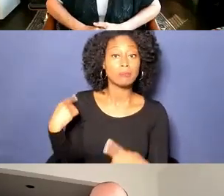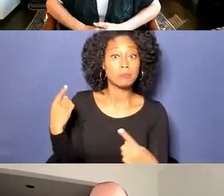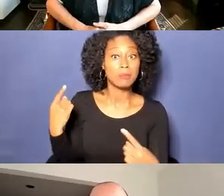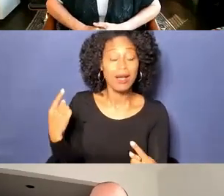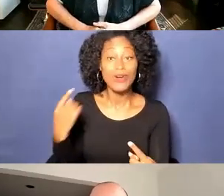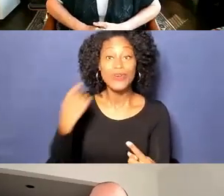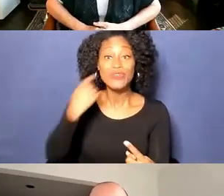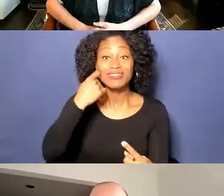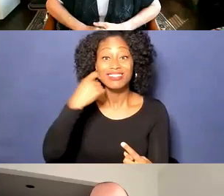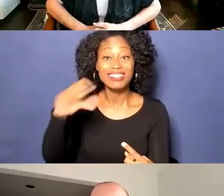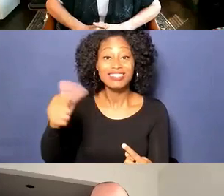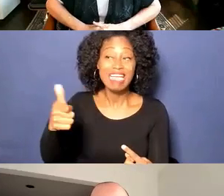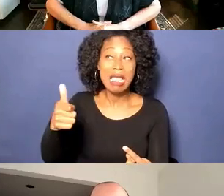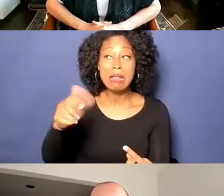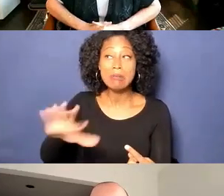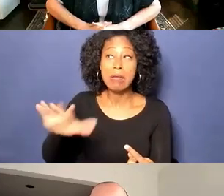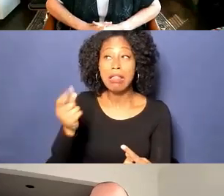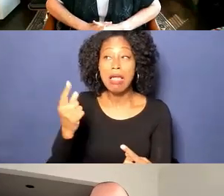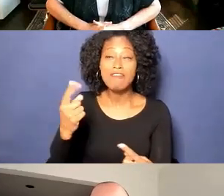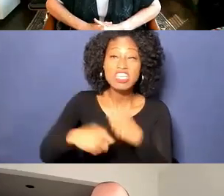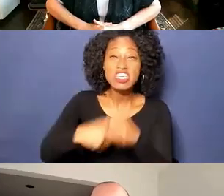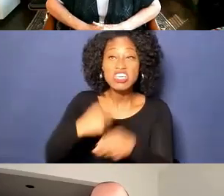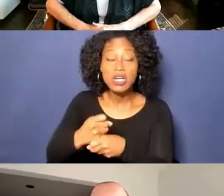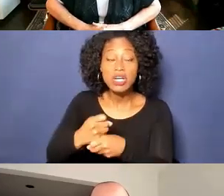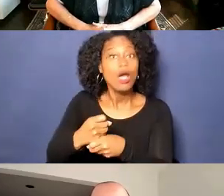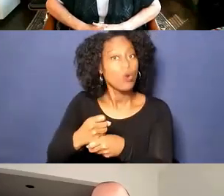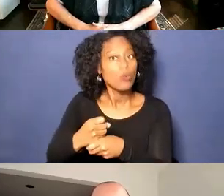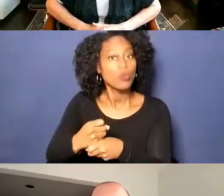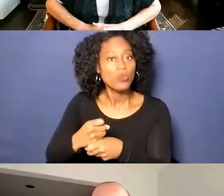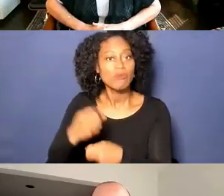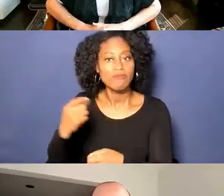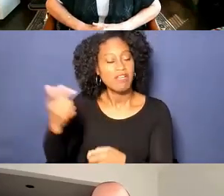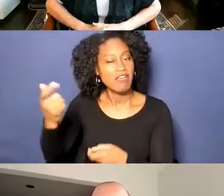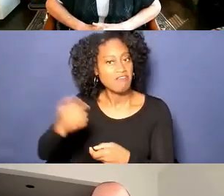funded 250 dissertations and small grants.